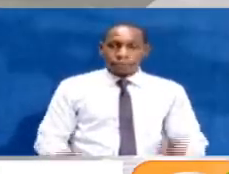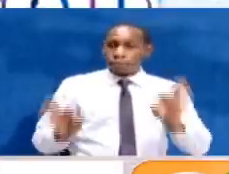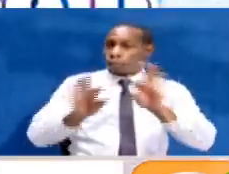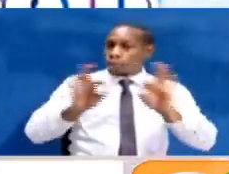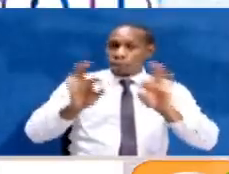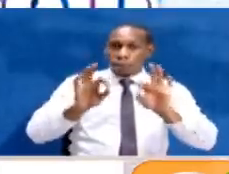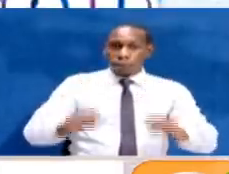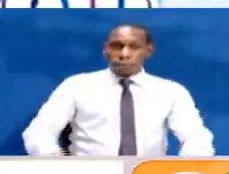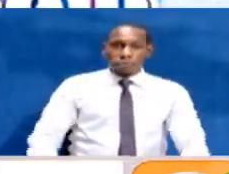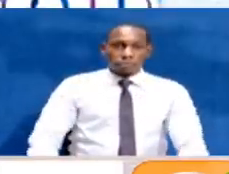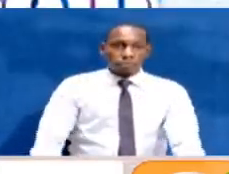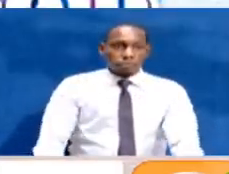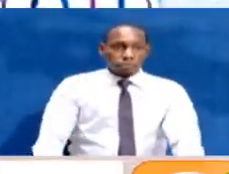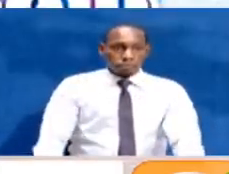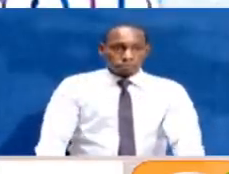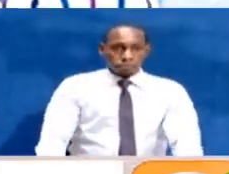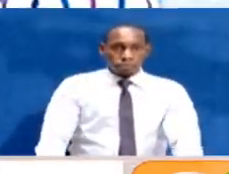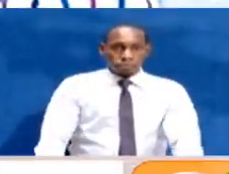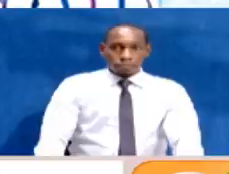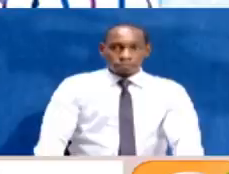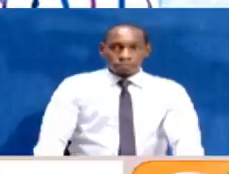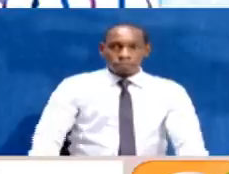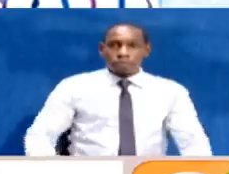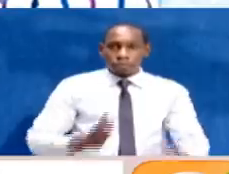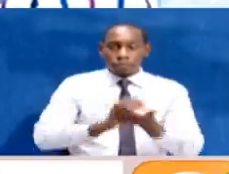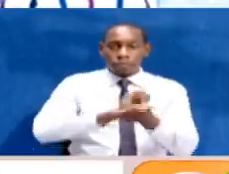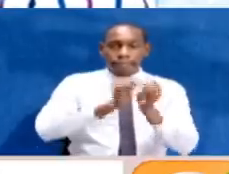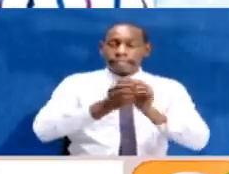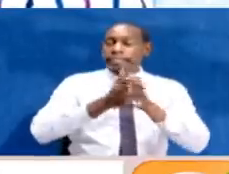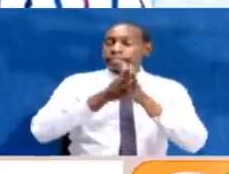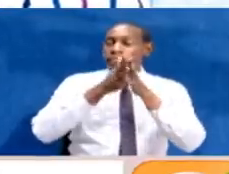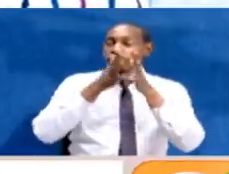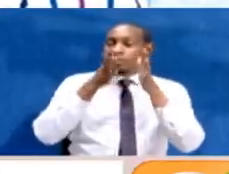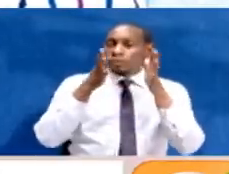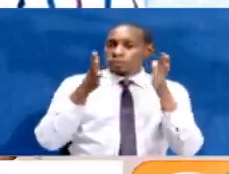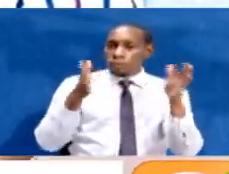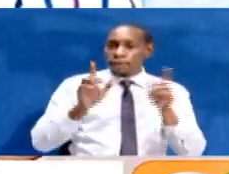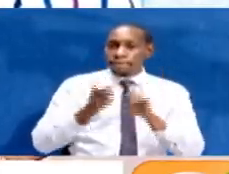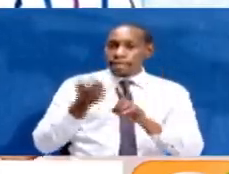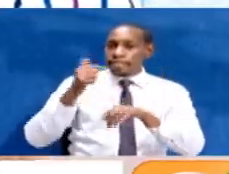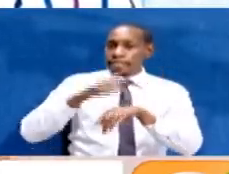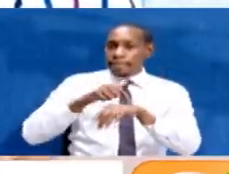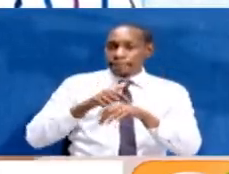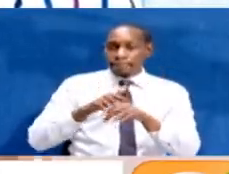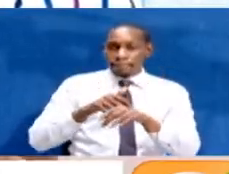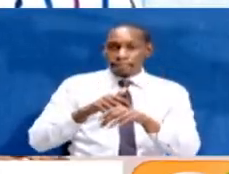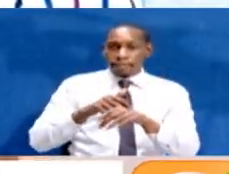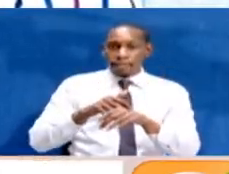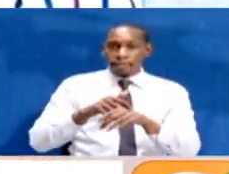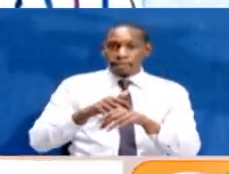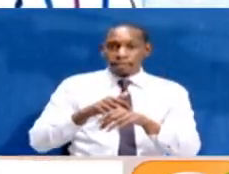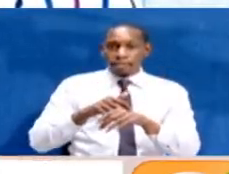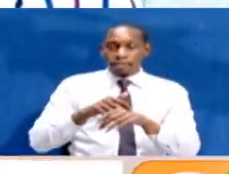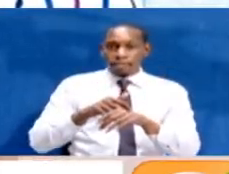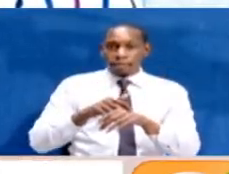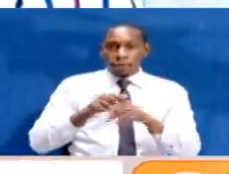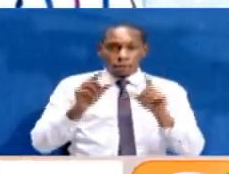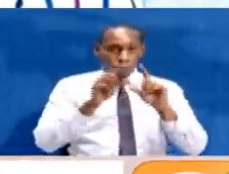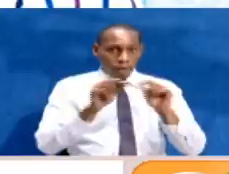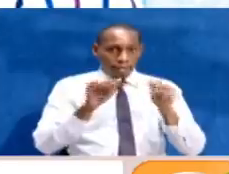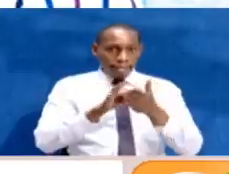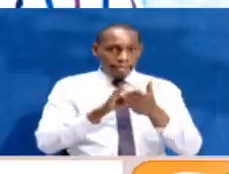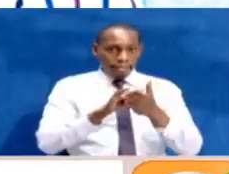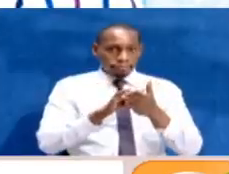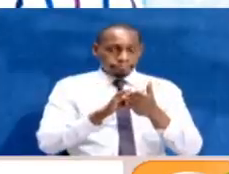Wow, Linus, this looks like a major shift. For the first time, he's not only the terms in